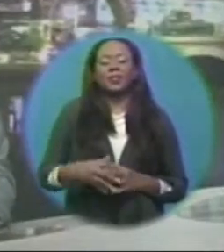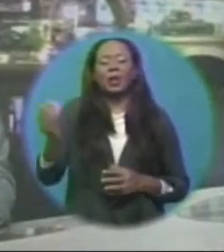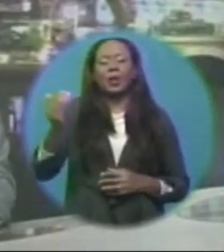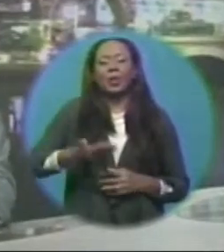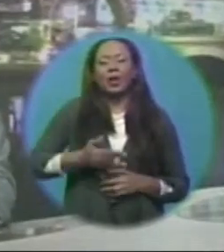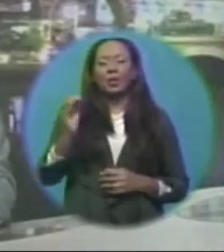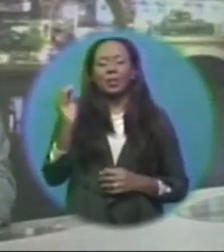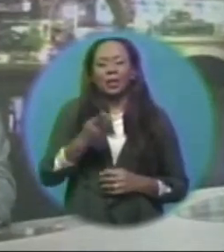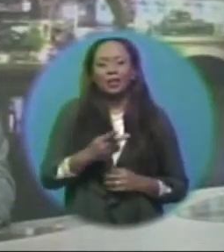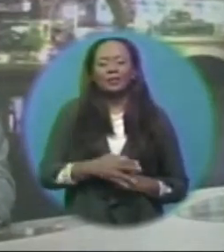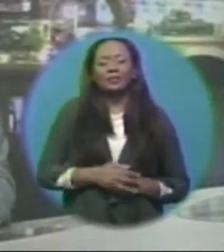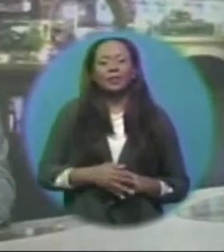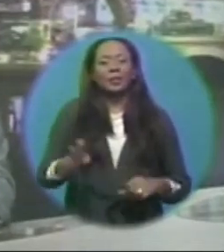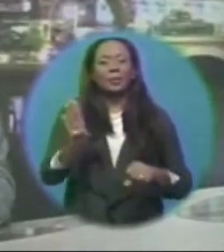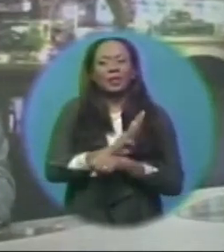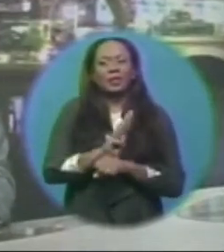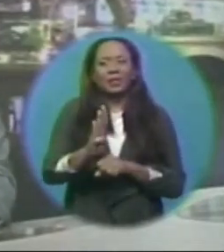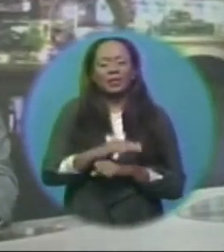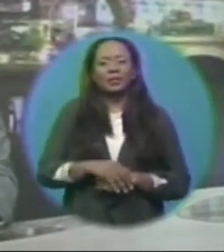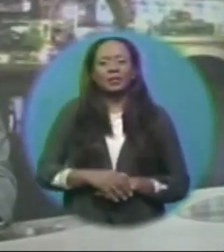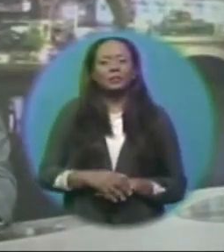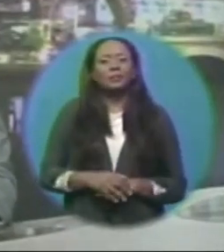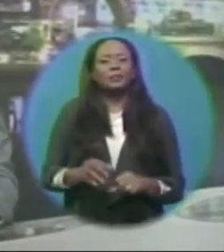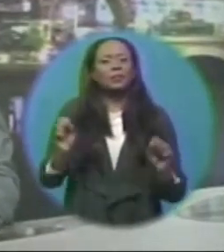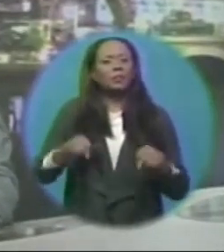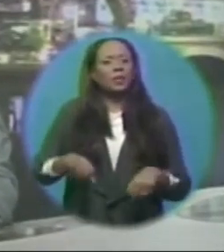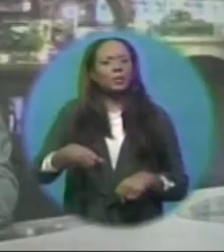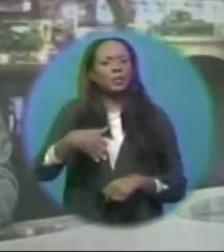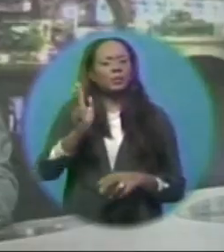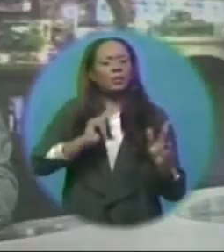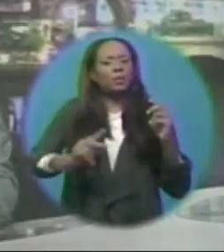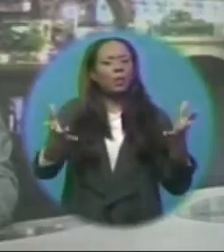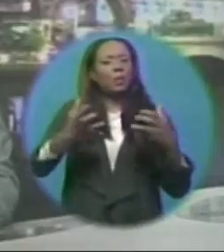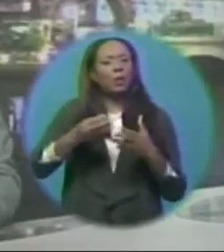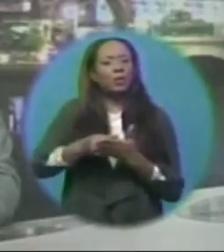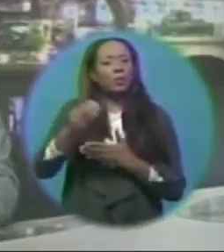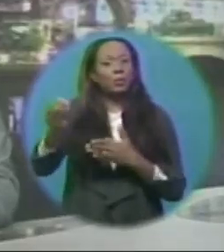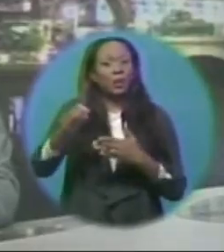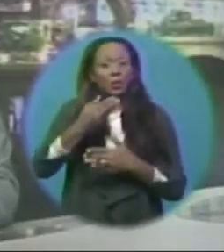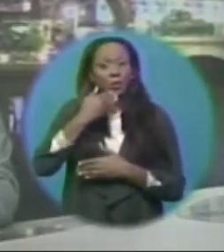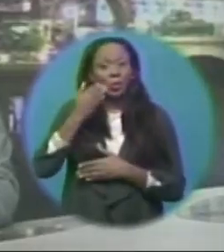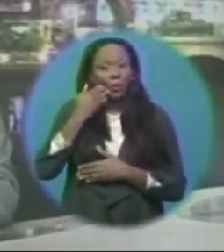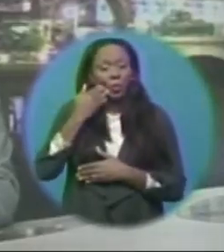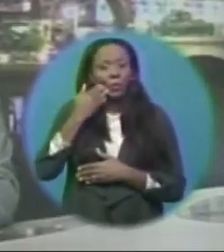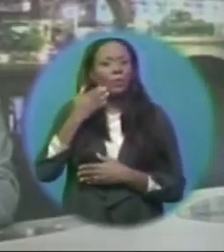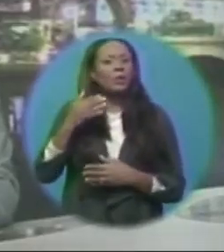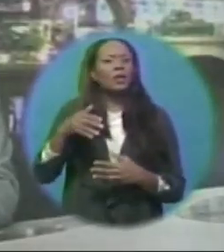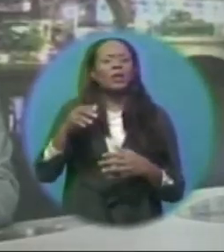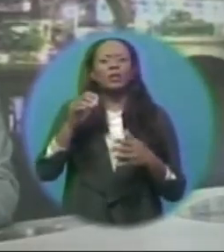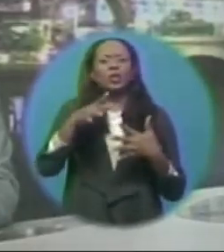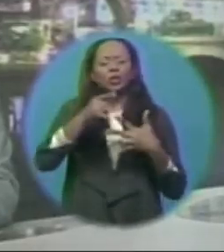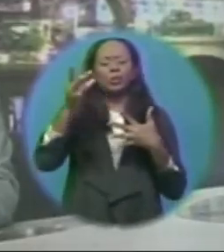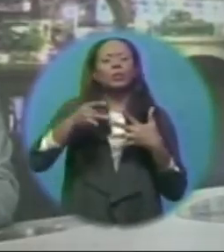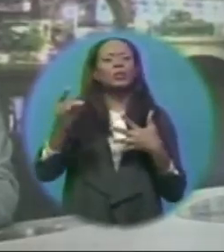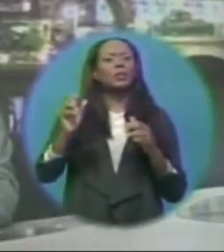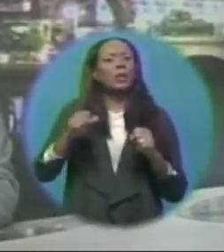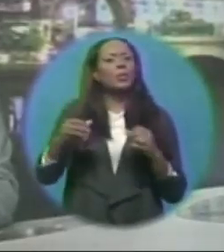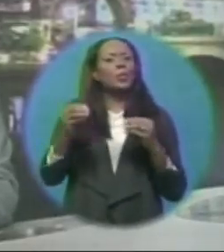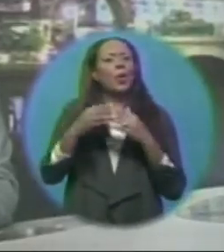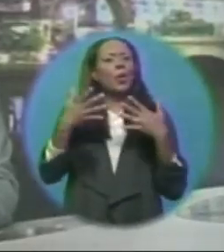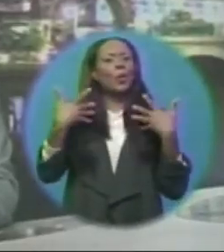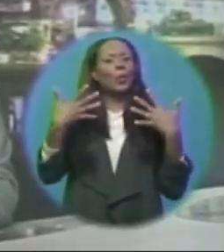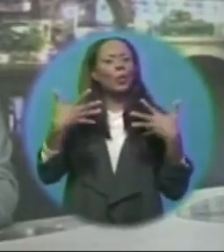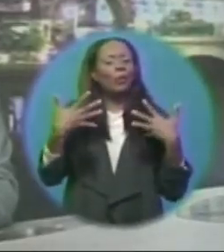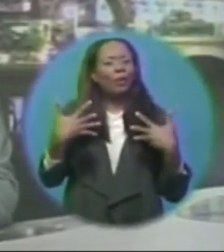Welcome back. Well, in business tonight, potential homeowners may soon have cooler options when looking to build or buy a house. Pecanco Limited plans to introduce